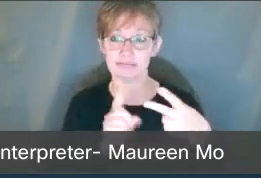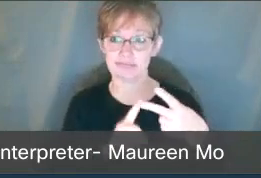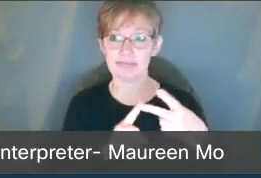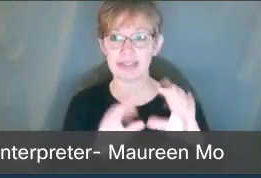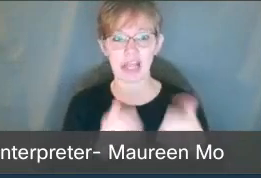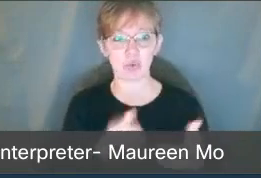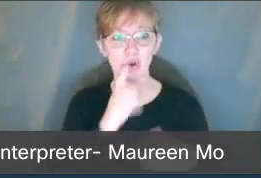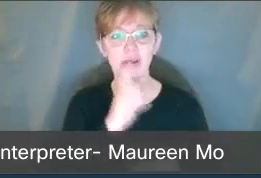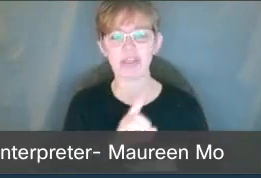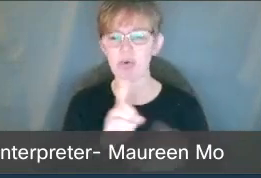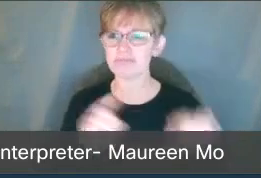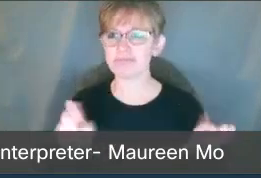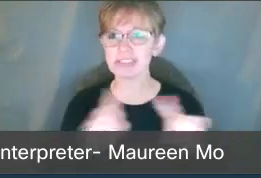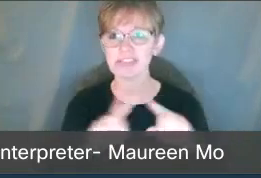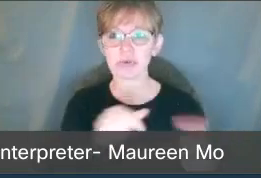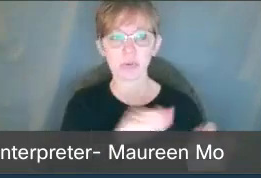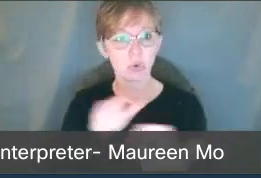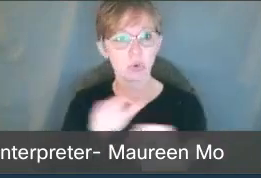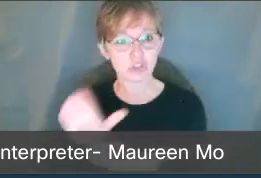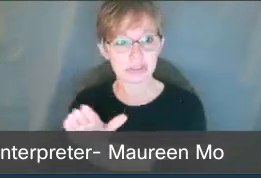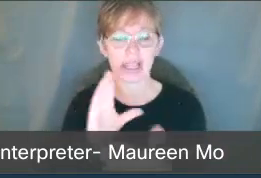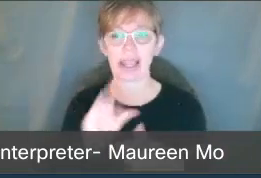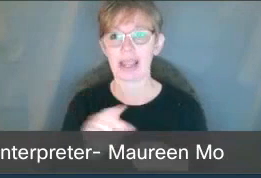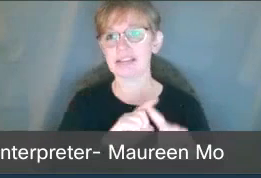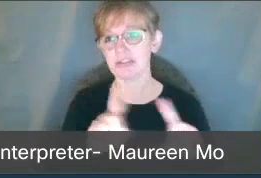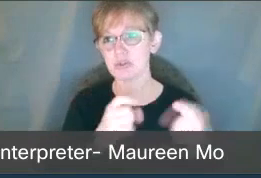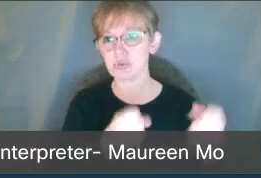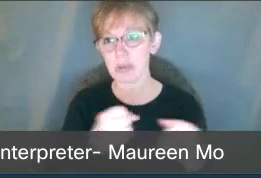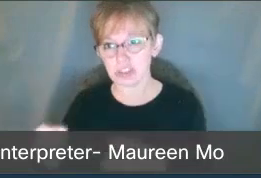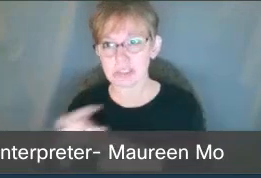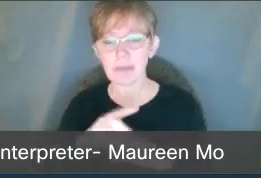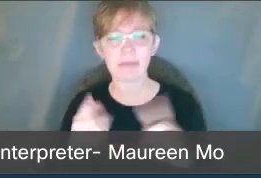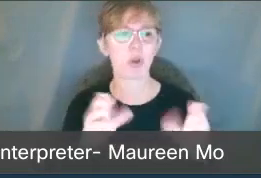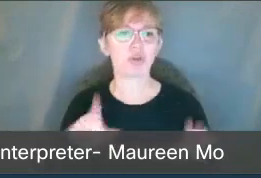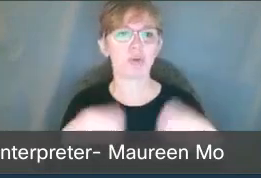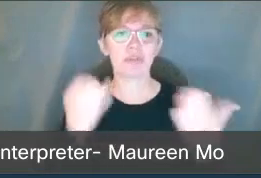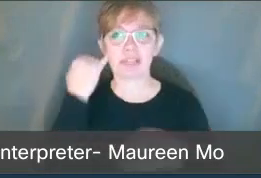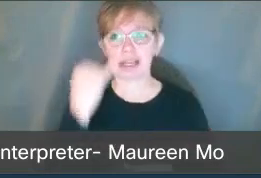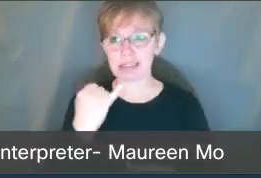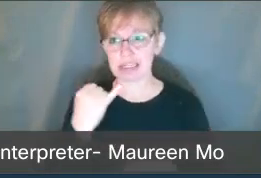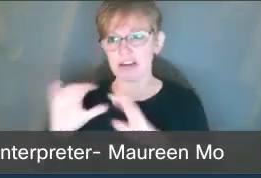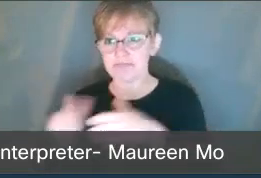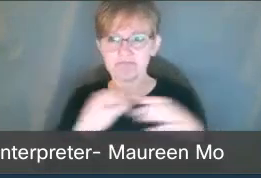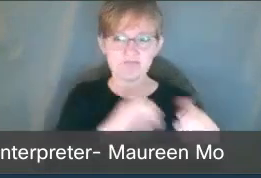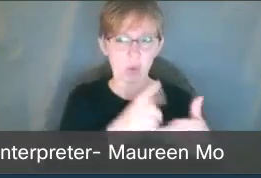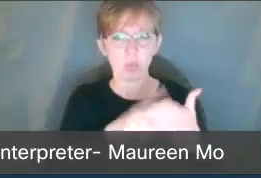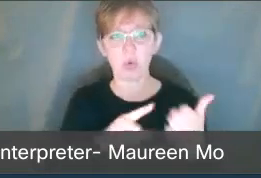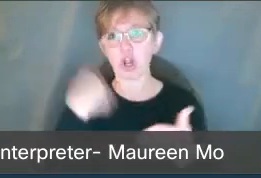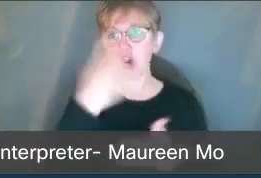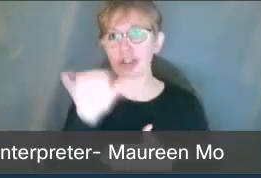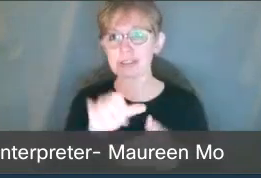a myriad of different approaches and strategies. But I wanted to just give you this idea of what they might look like, generally